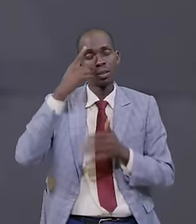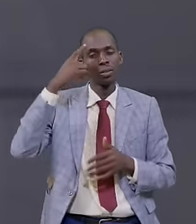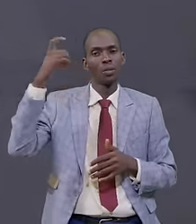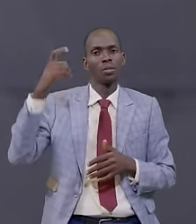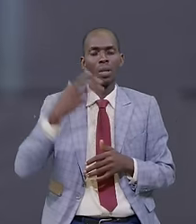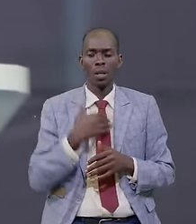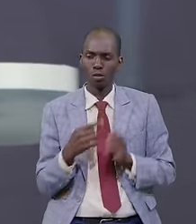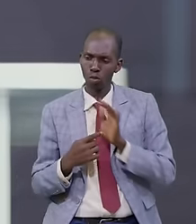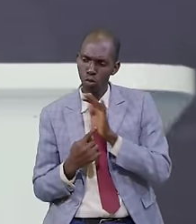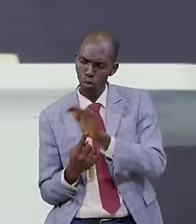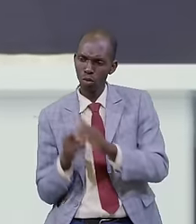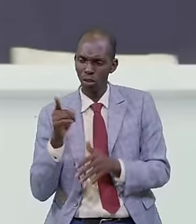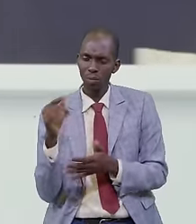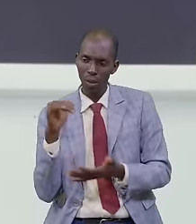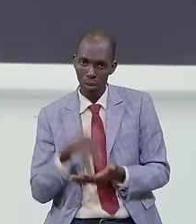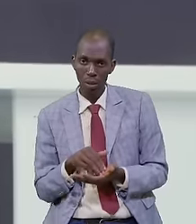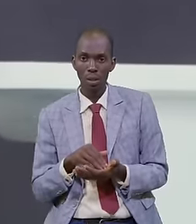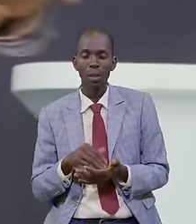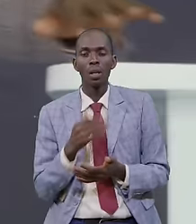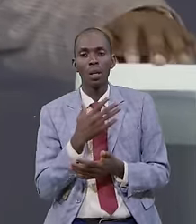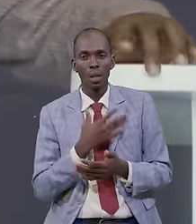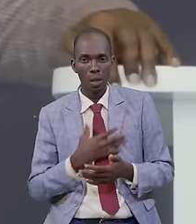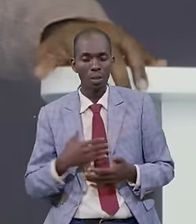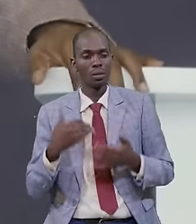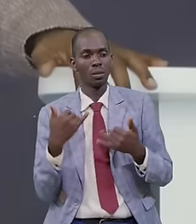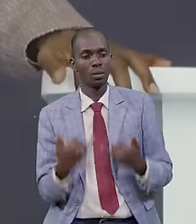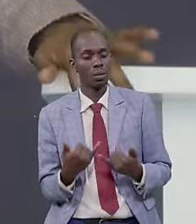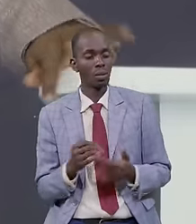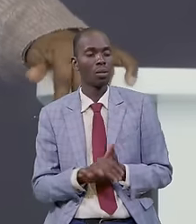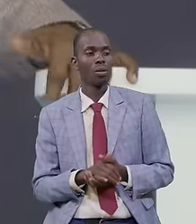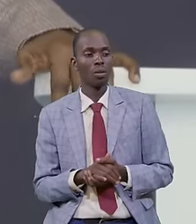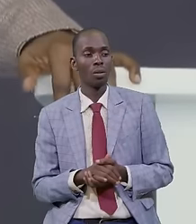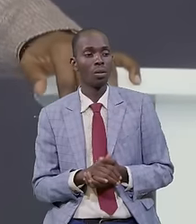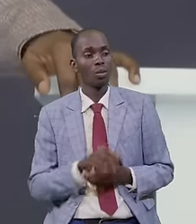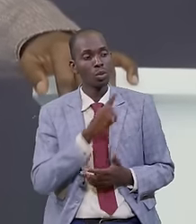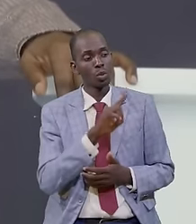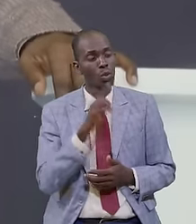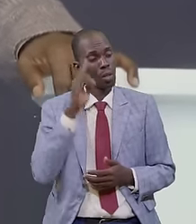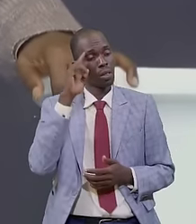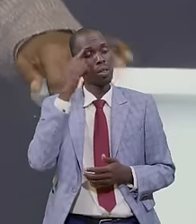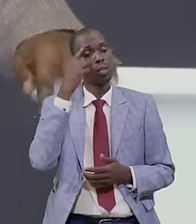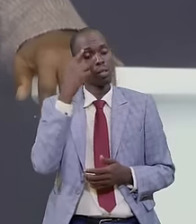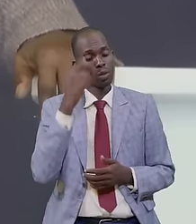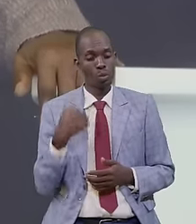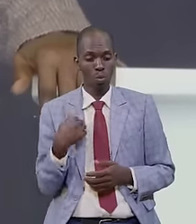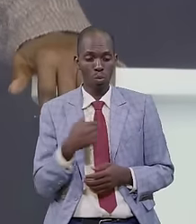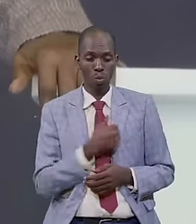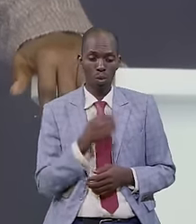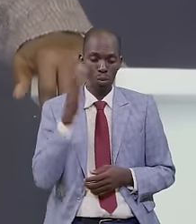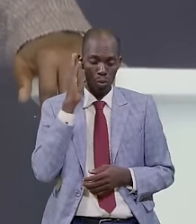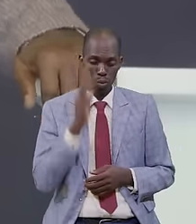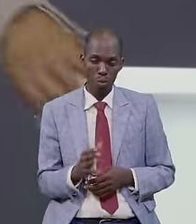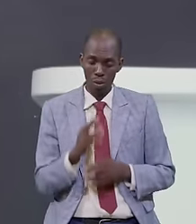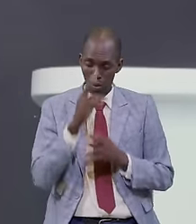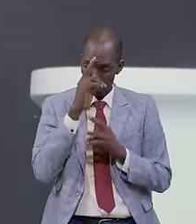you think he will now succumb, he will now step aside, because they hated him